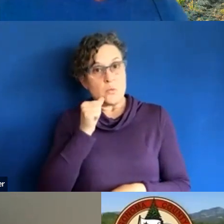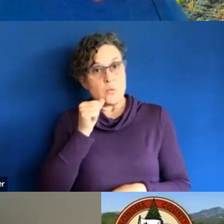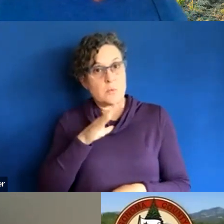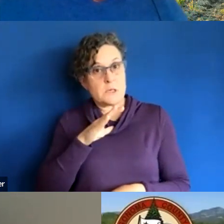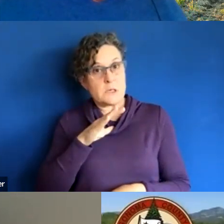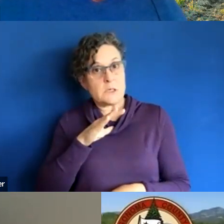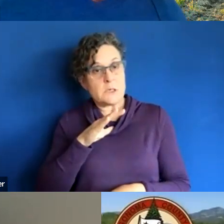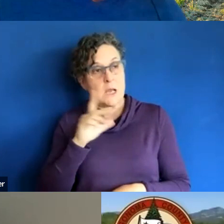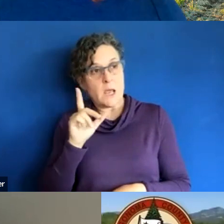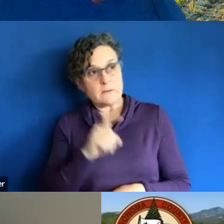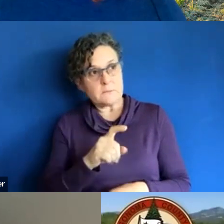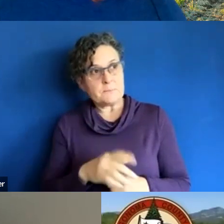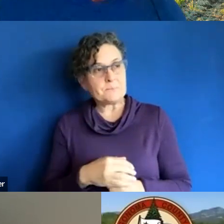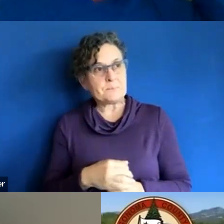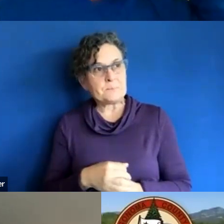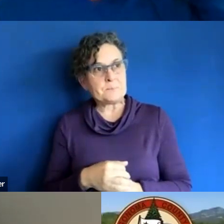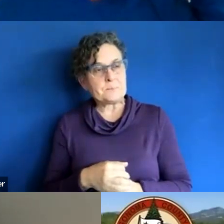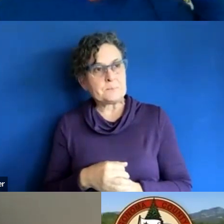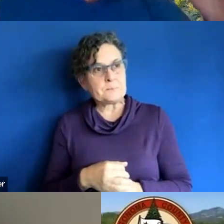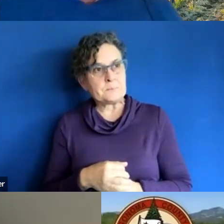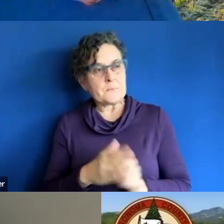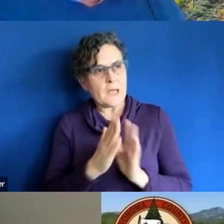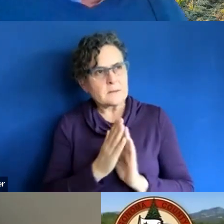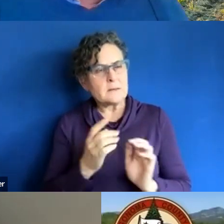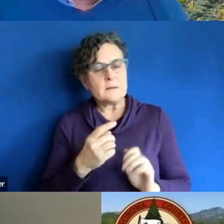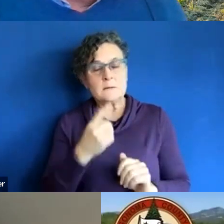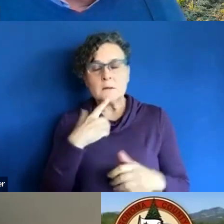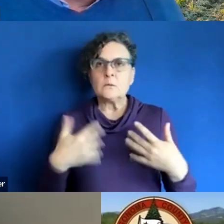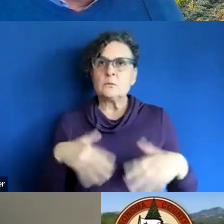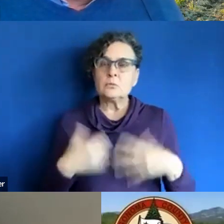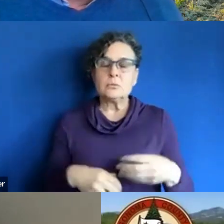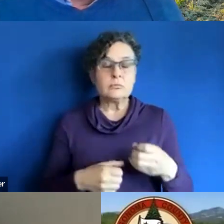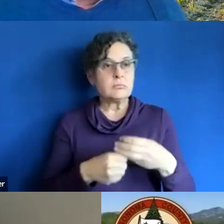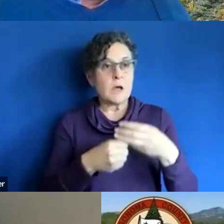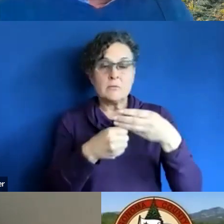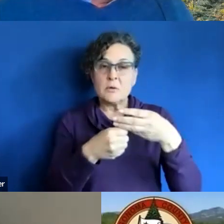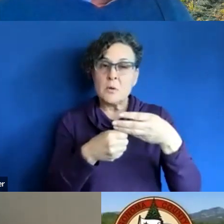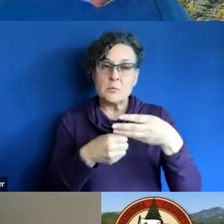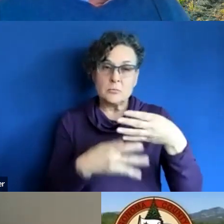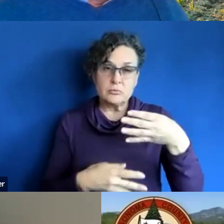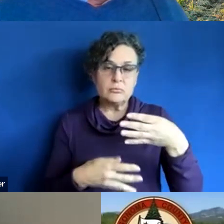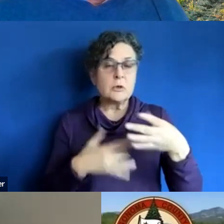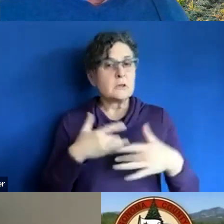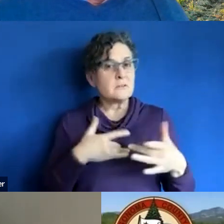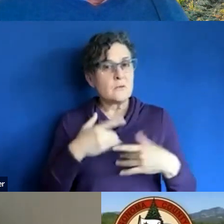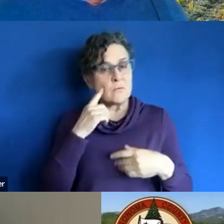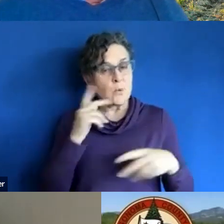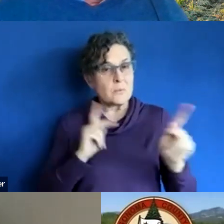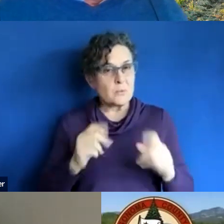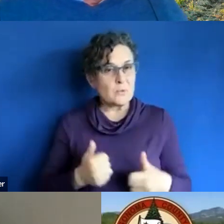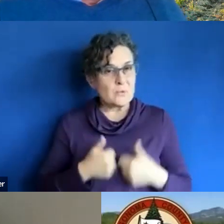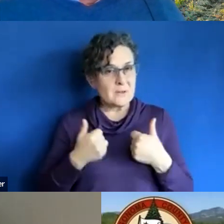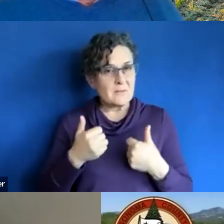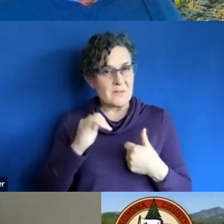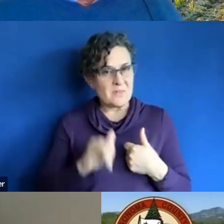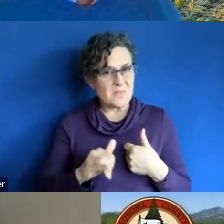residents who says, who says, I have so many concerns for the well-being of the residents at this camp. How